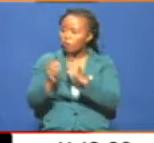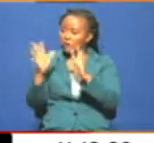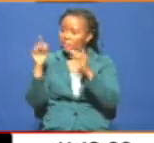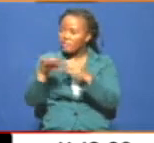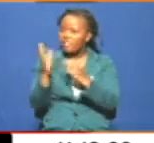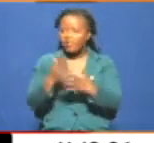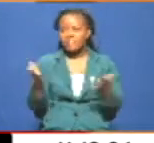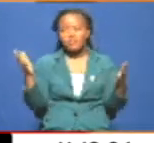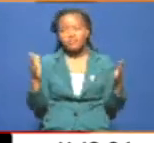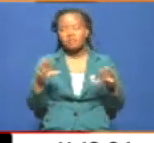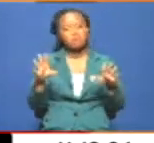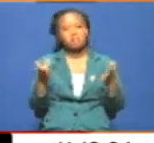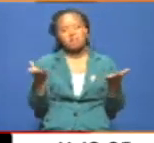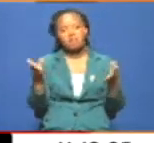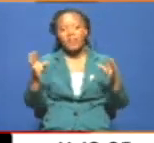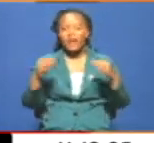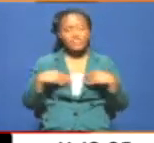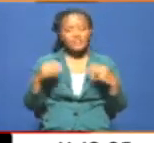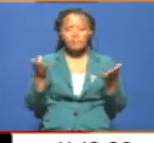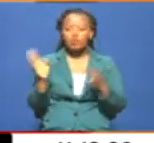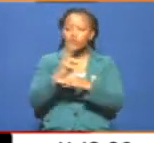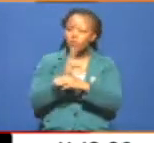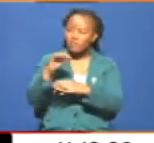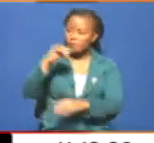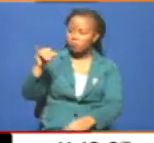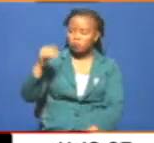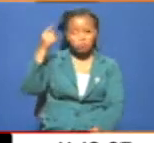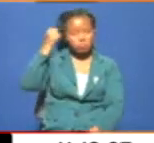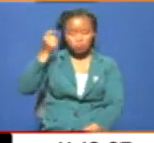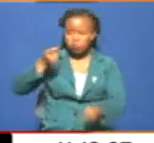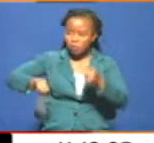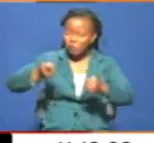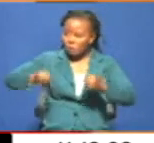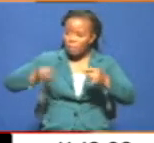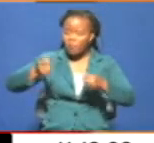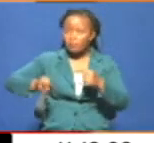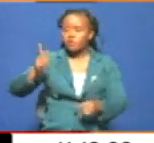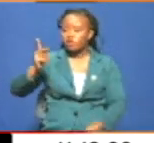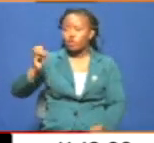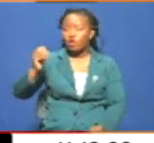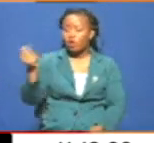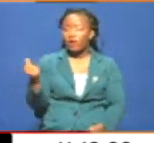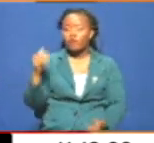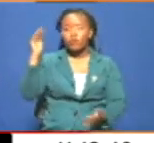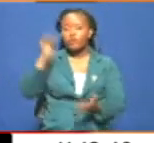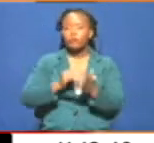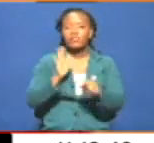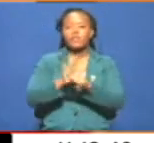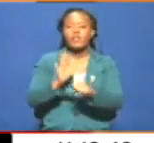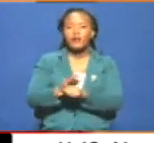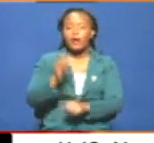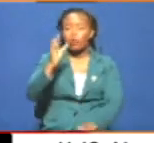adapt ajikokoa. You will reduce the amount of indoor air pollution and the carbon that we've said 25%